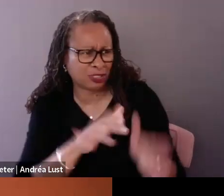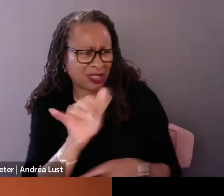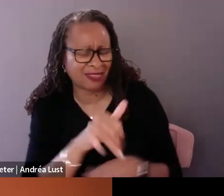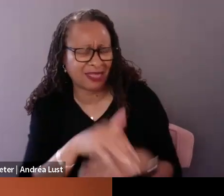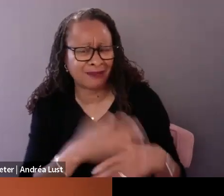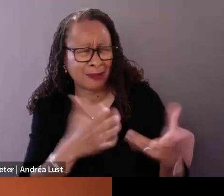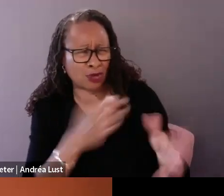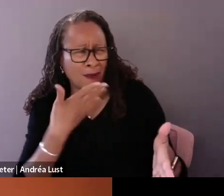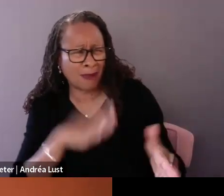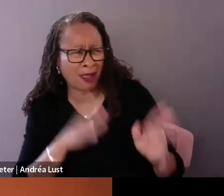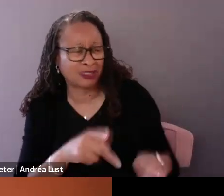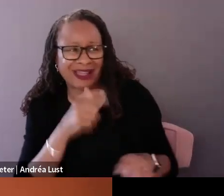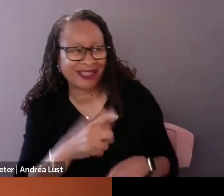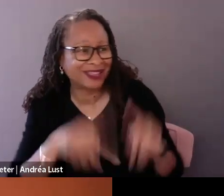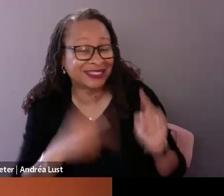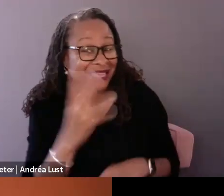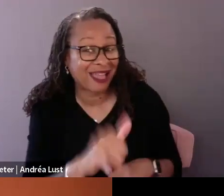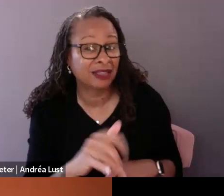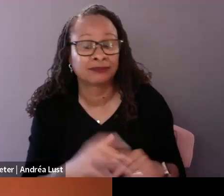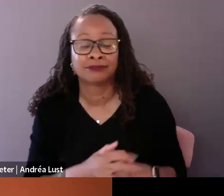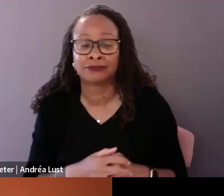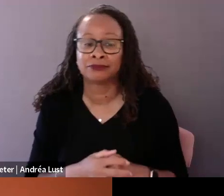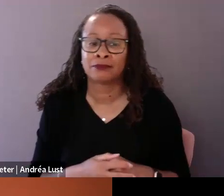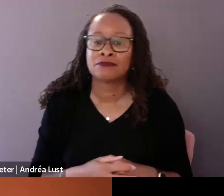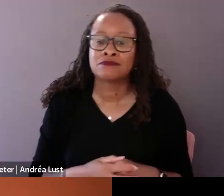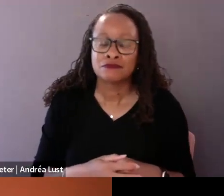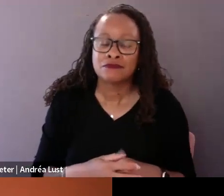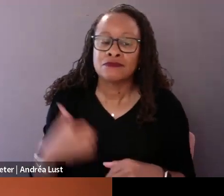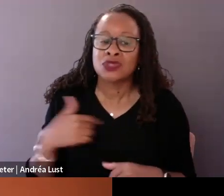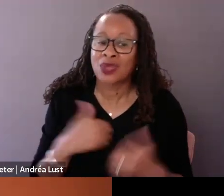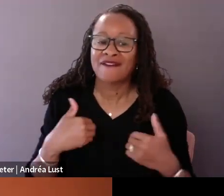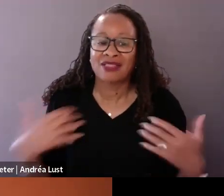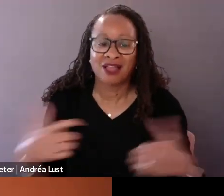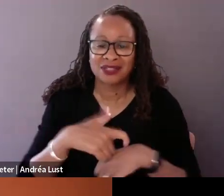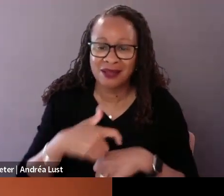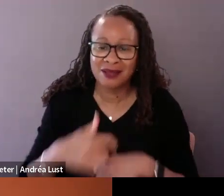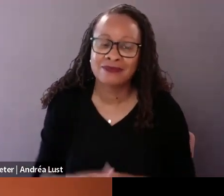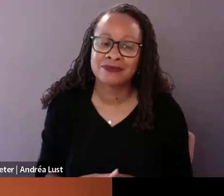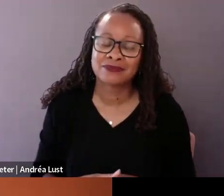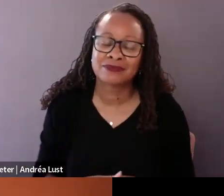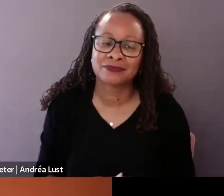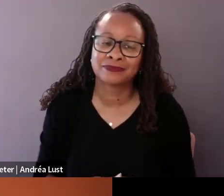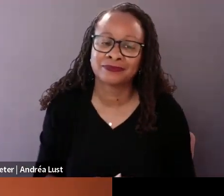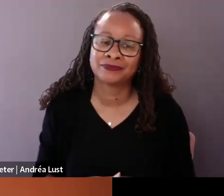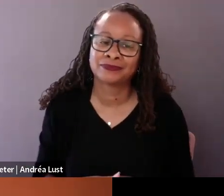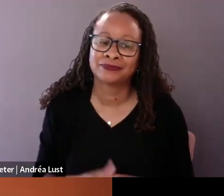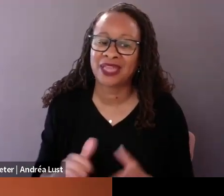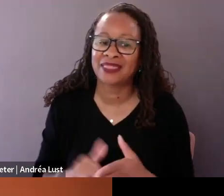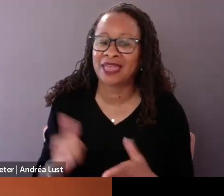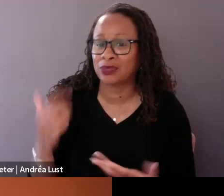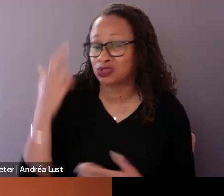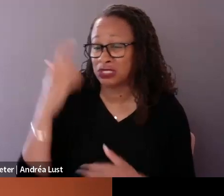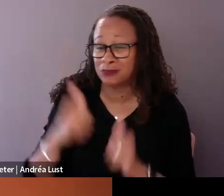that might be problematic. And it's really like, we spent a lot of time, that was the purpose of the